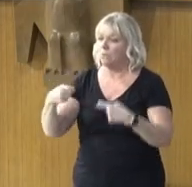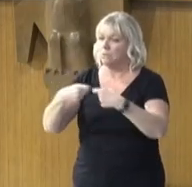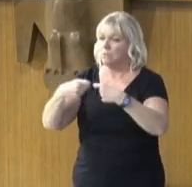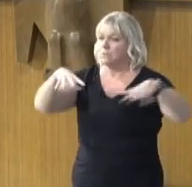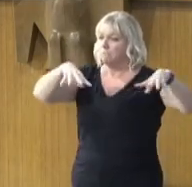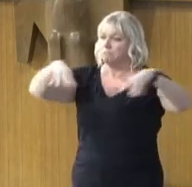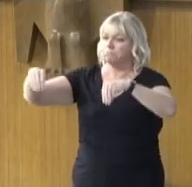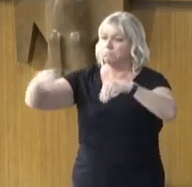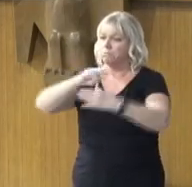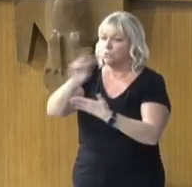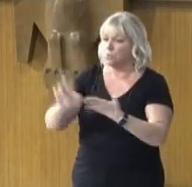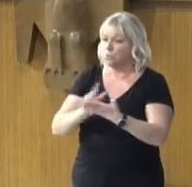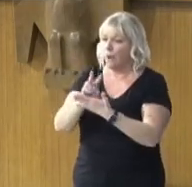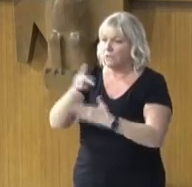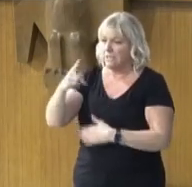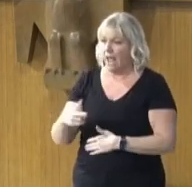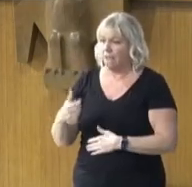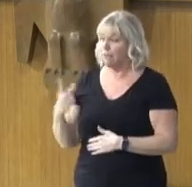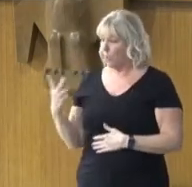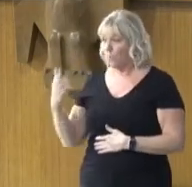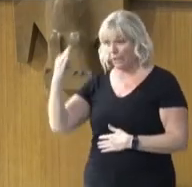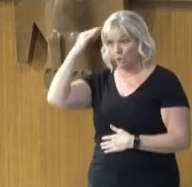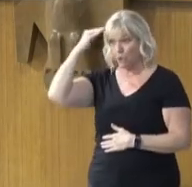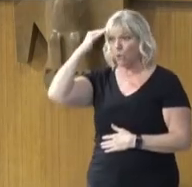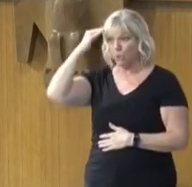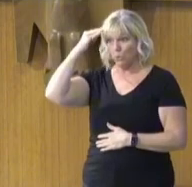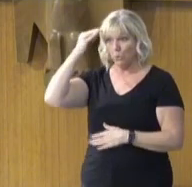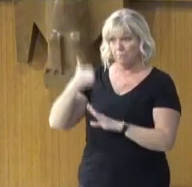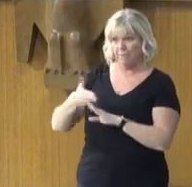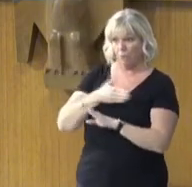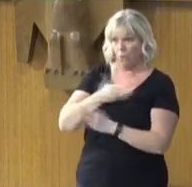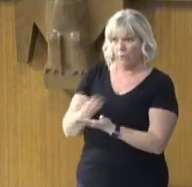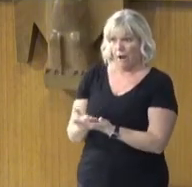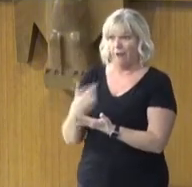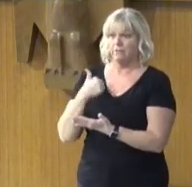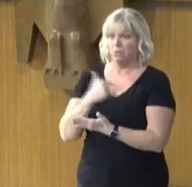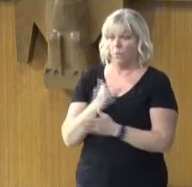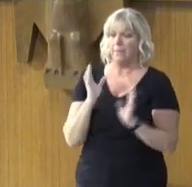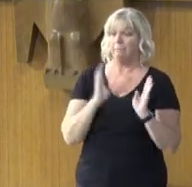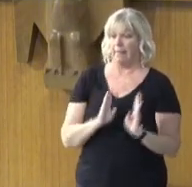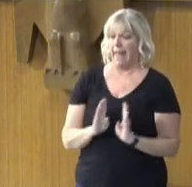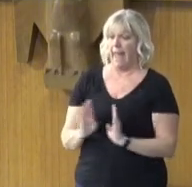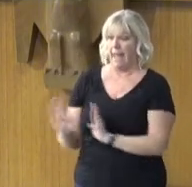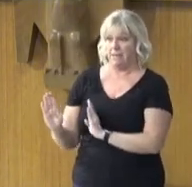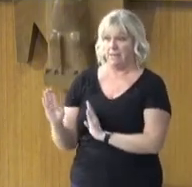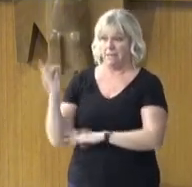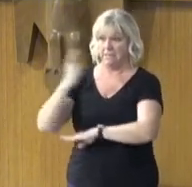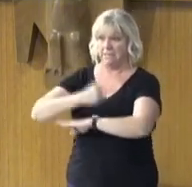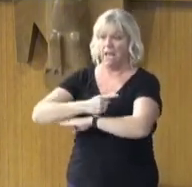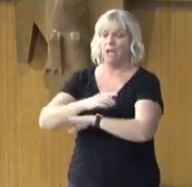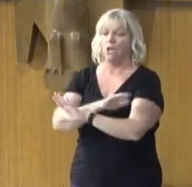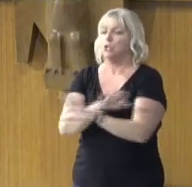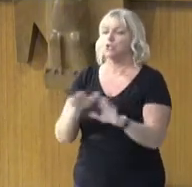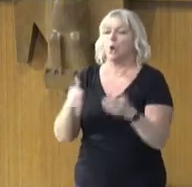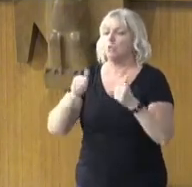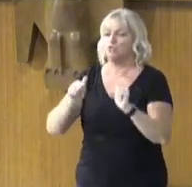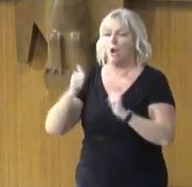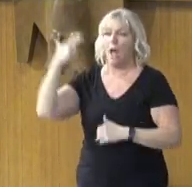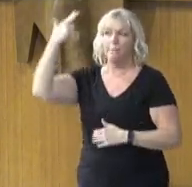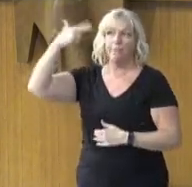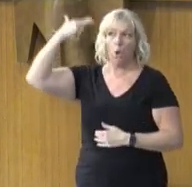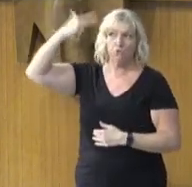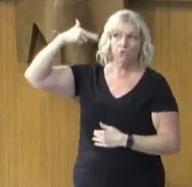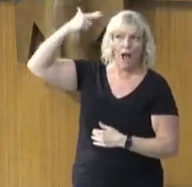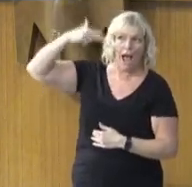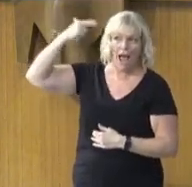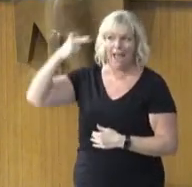hours. We knew this before we arrived, so we planned around it. And you don't want to try to blow dry your hair or